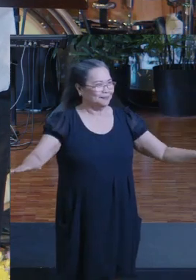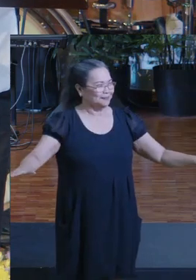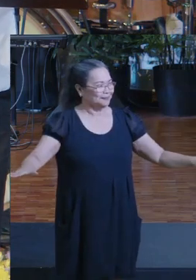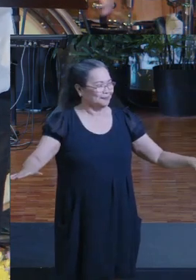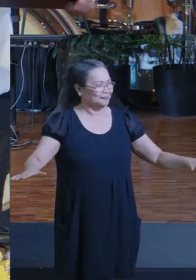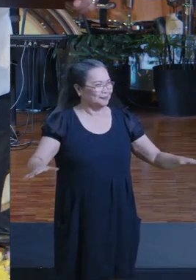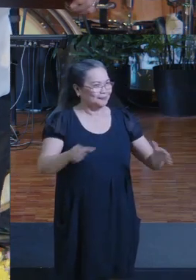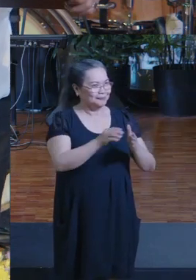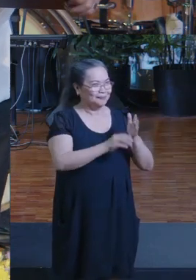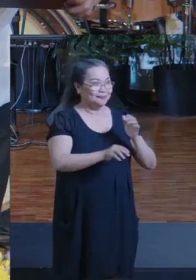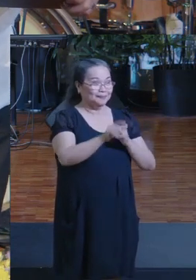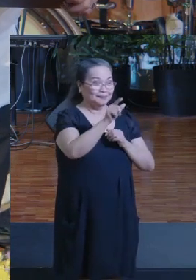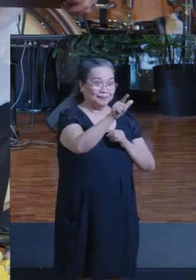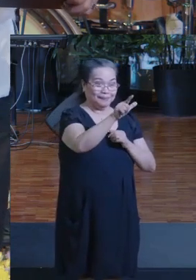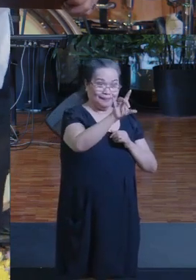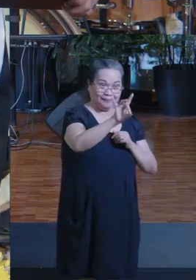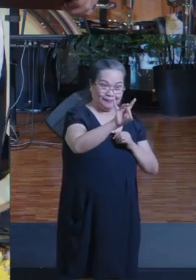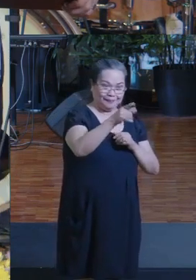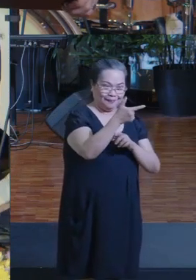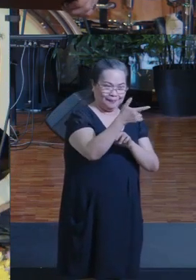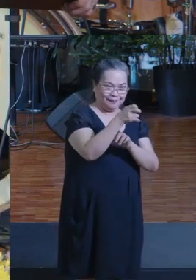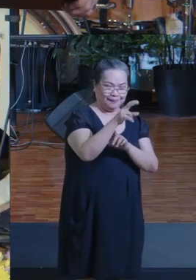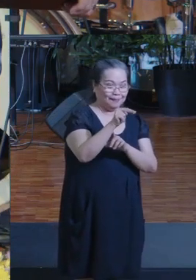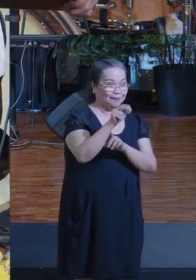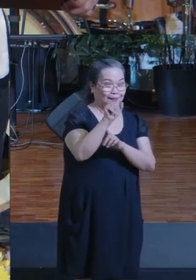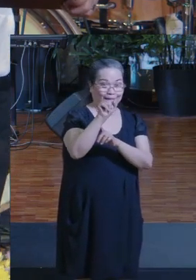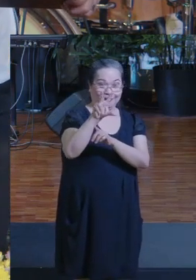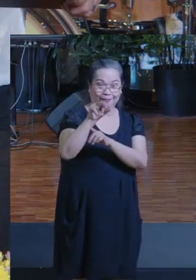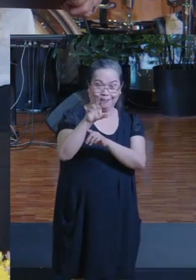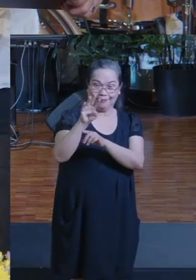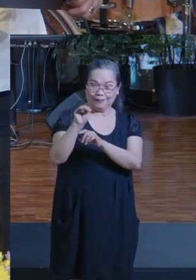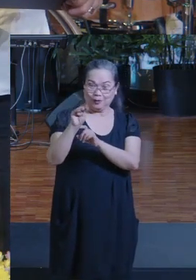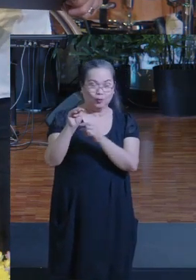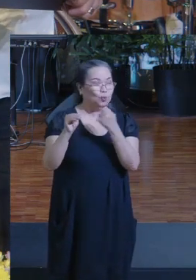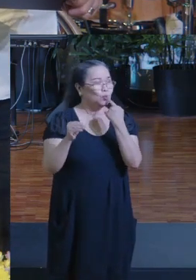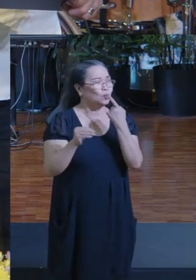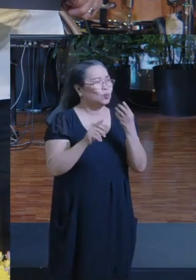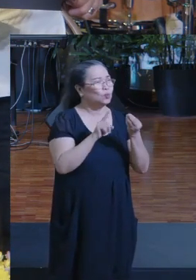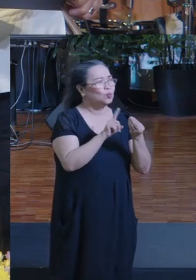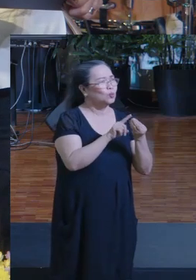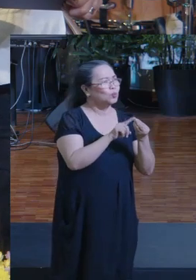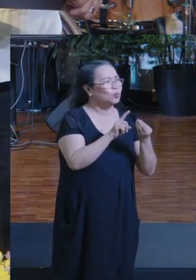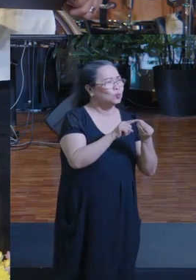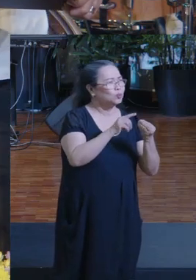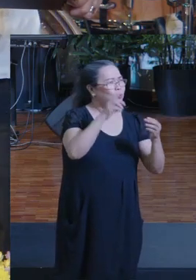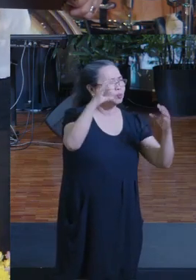Sa chapter 28 ng Genesis, verses 13-14, sino na ngayon ang kausap ni God?